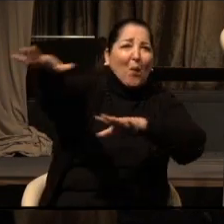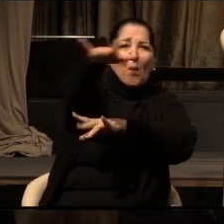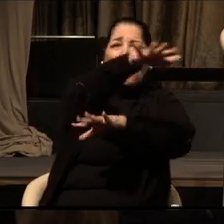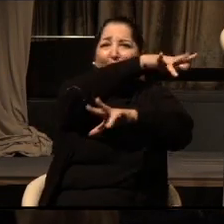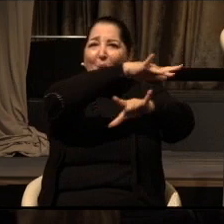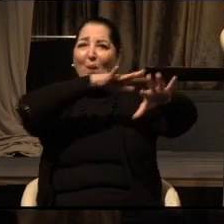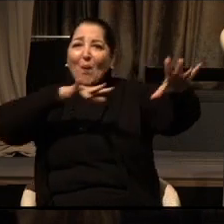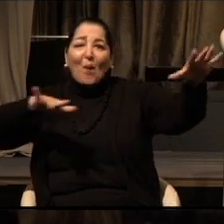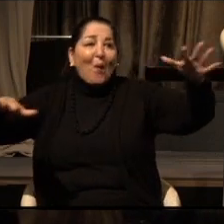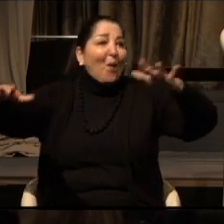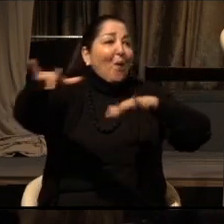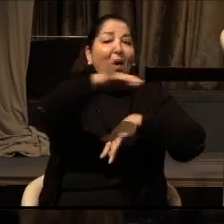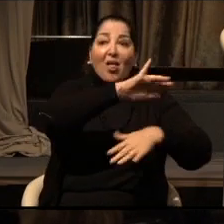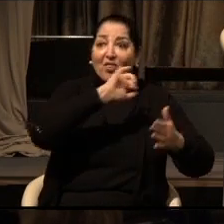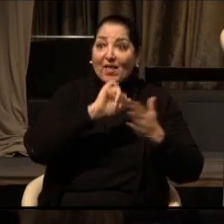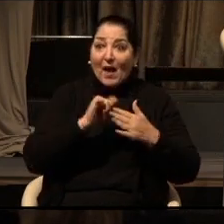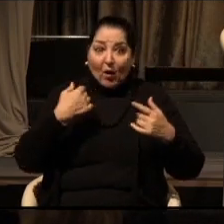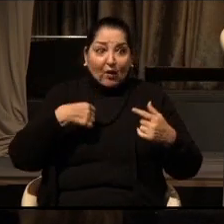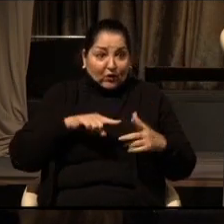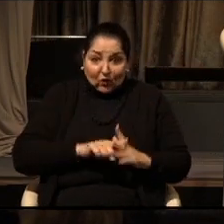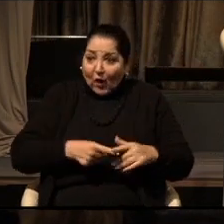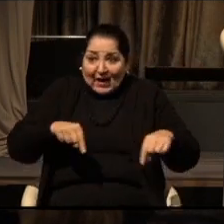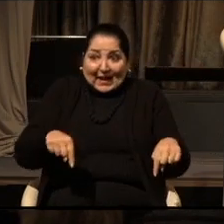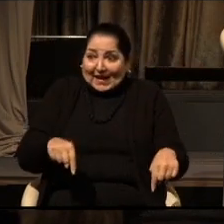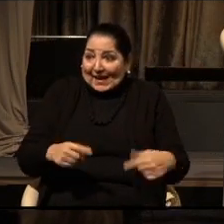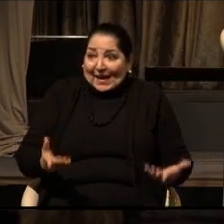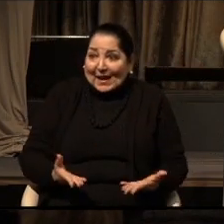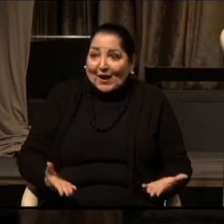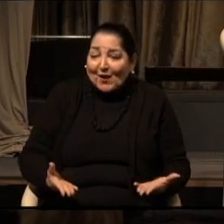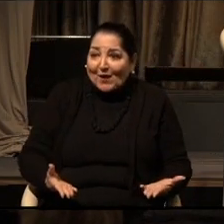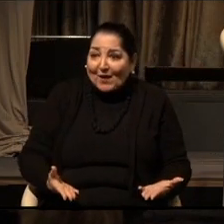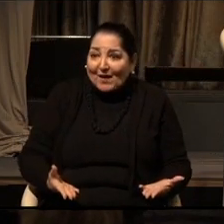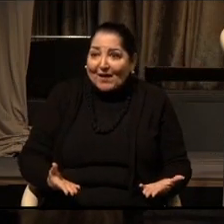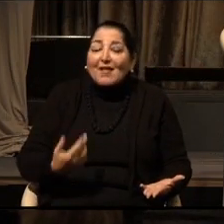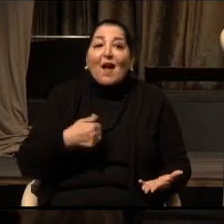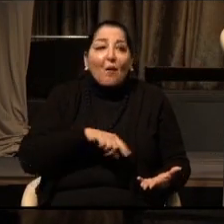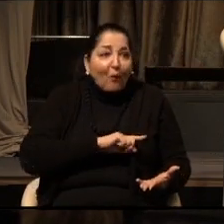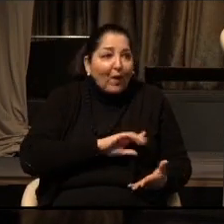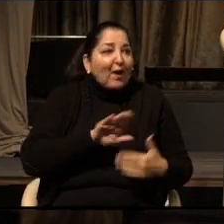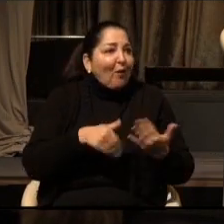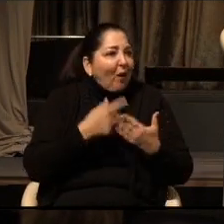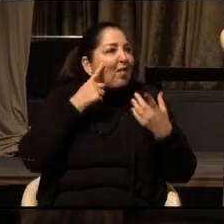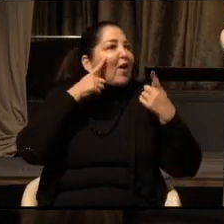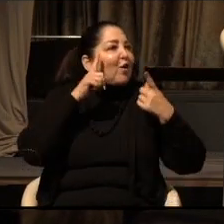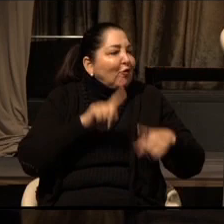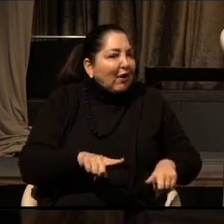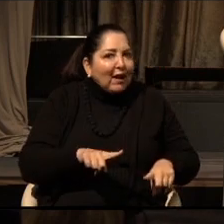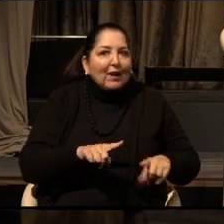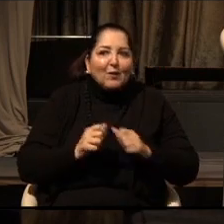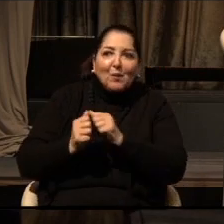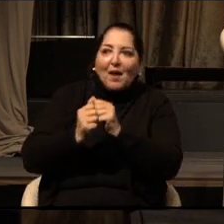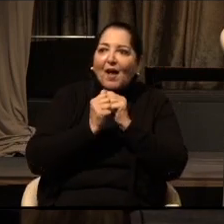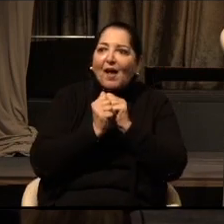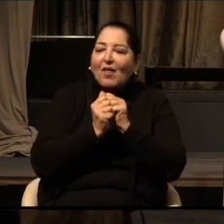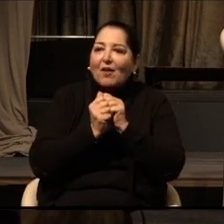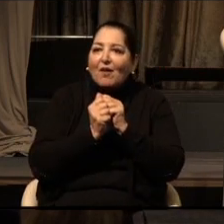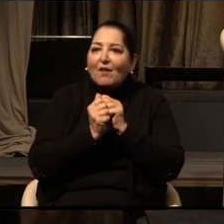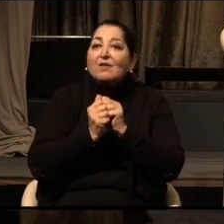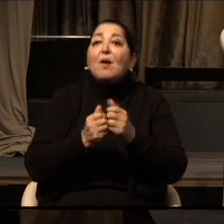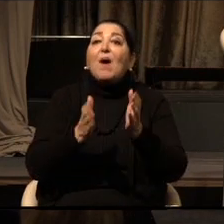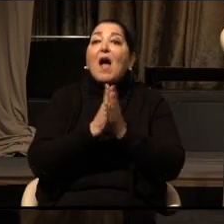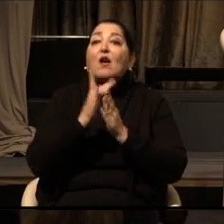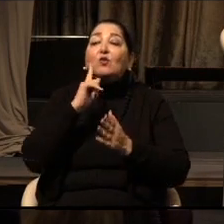this collective action that we are all agreeing to in our various communities. So I invite you to take your